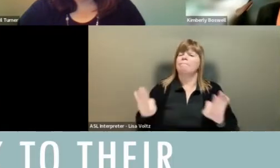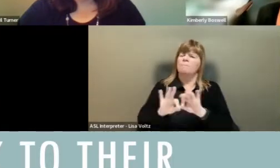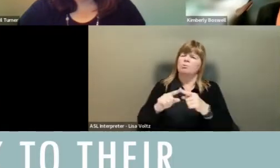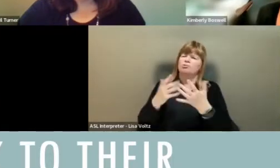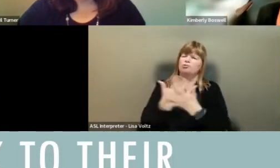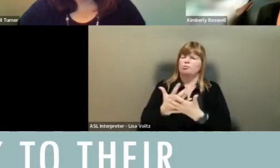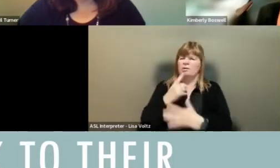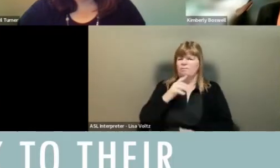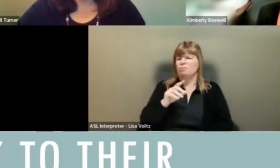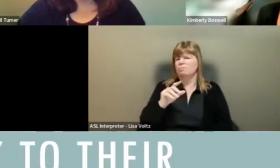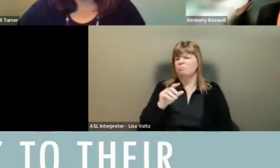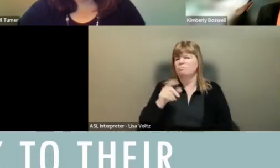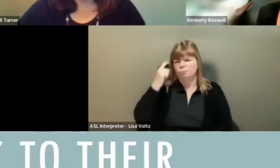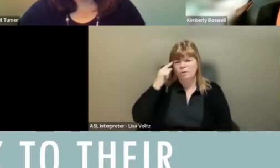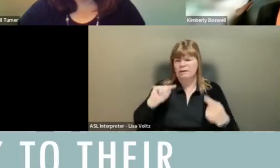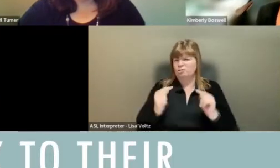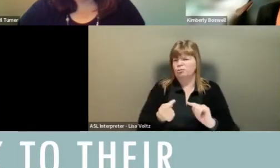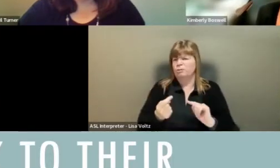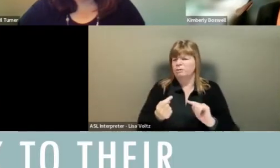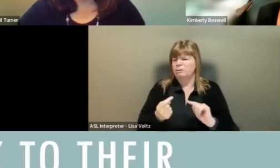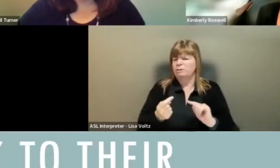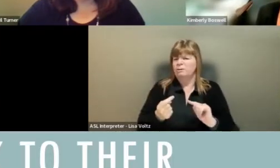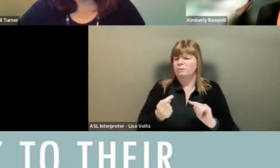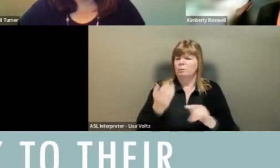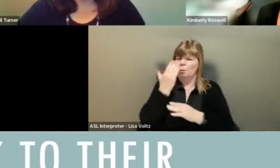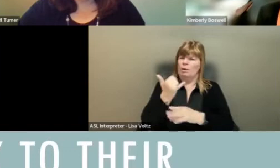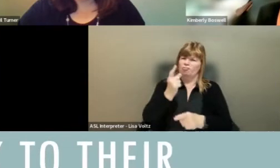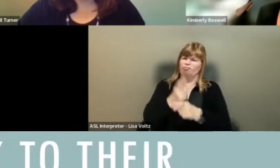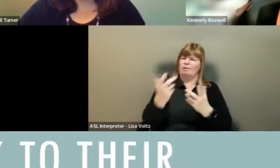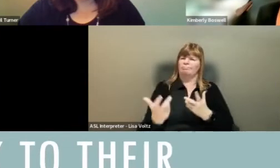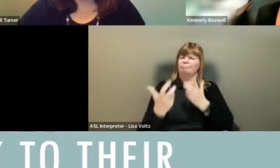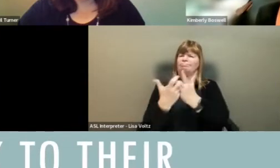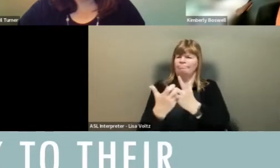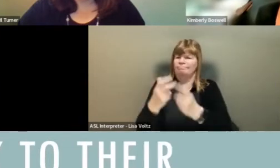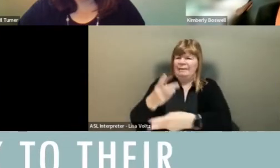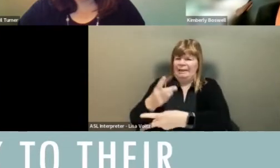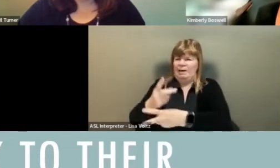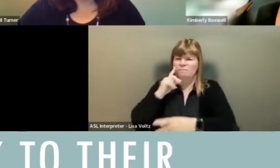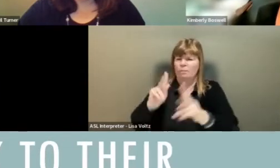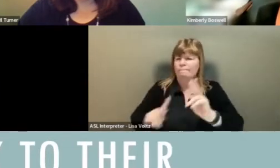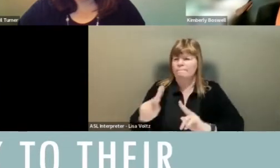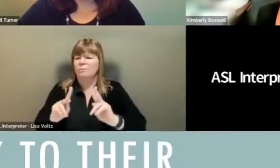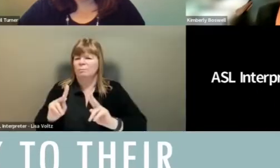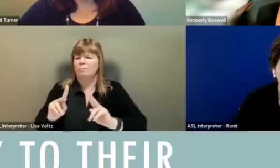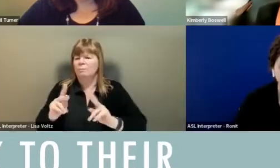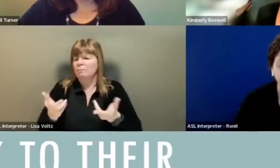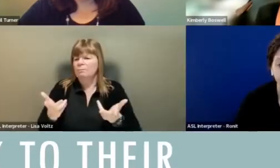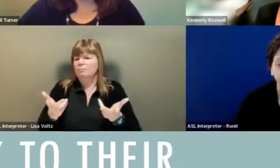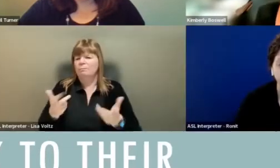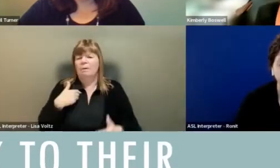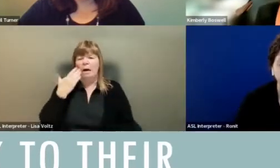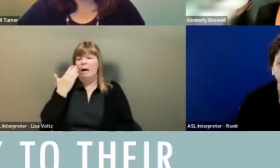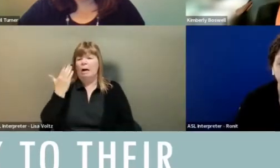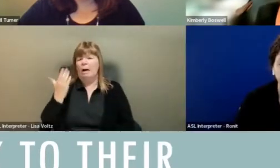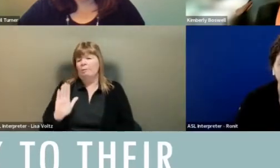brain injury so that we are providing the right care to our individuals. And, you know, I don't know